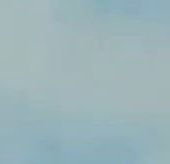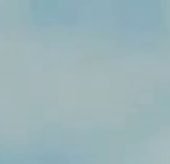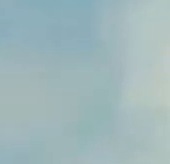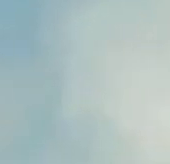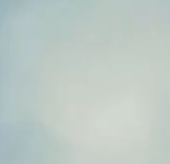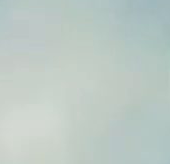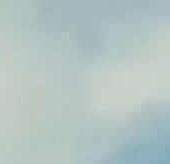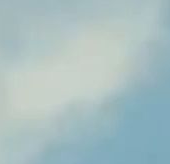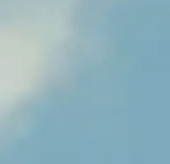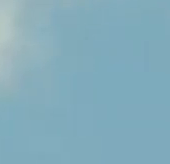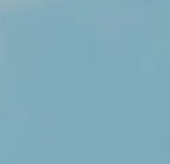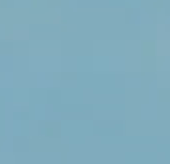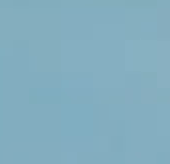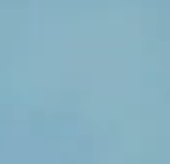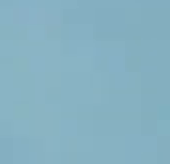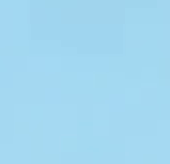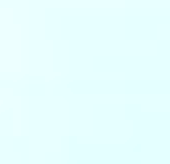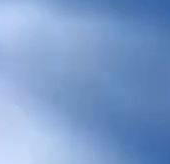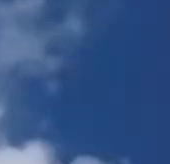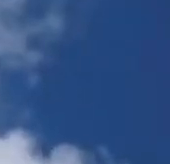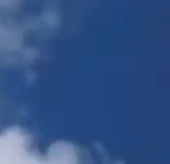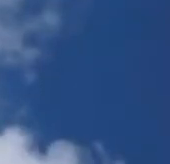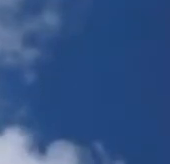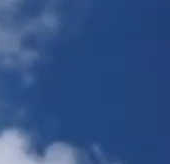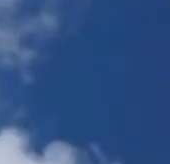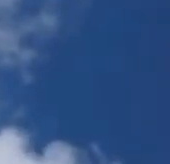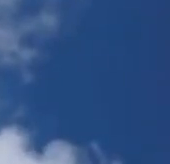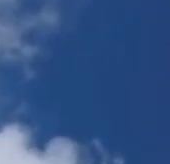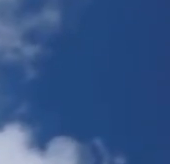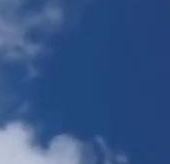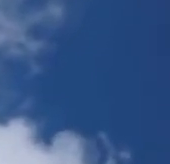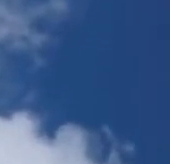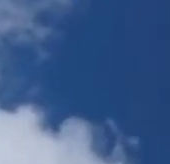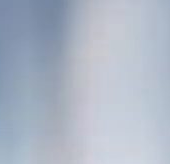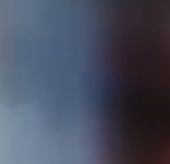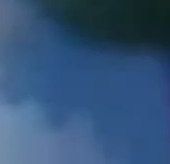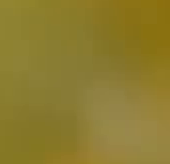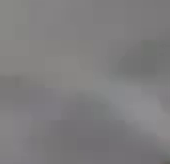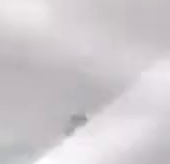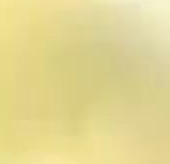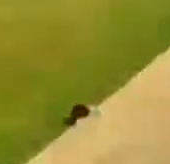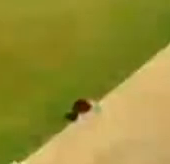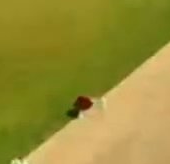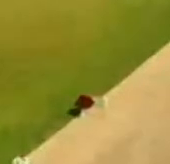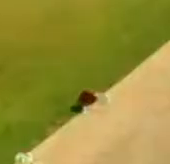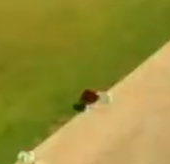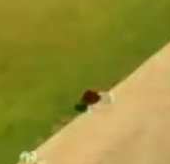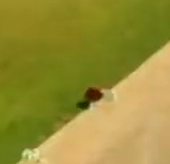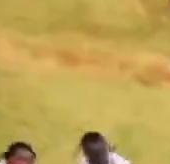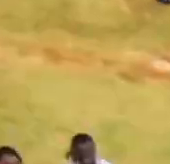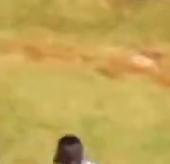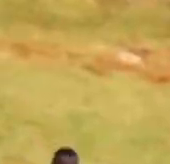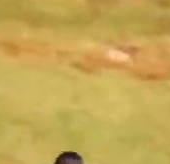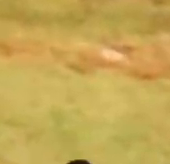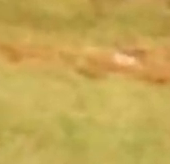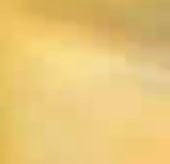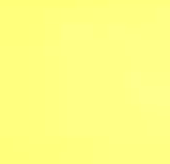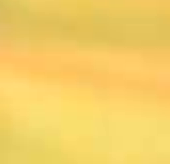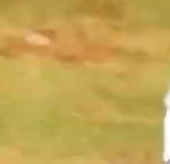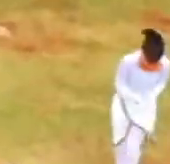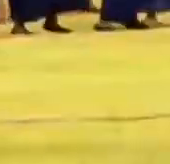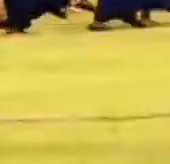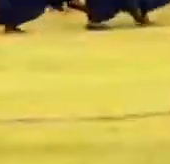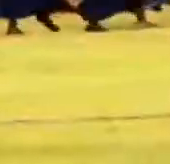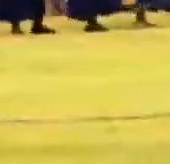journeyed with strength and determination. We celebrate Kenya at 60, As we mark this incredible milestone,